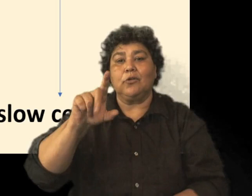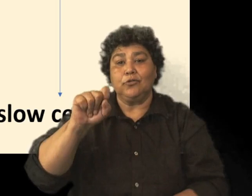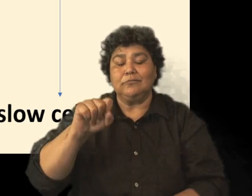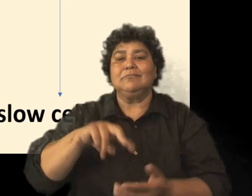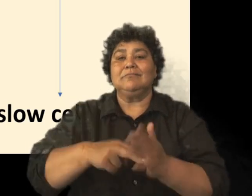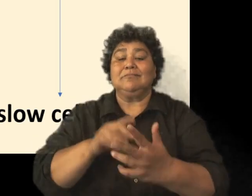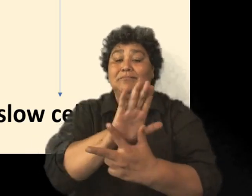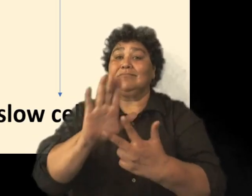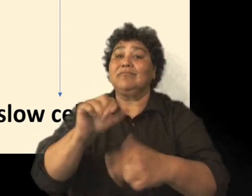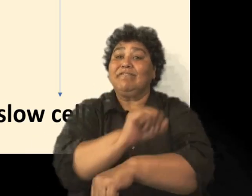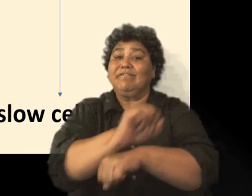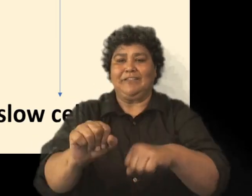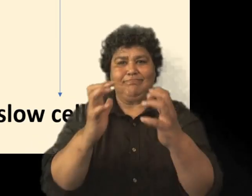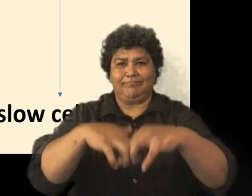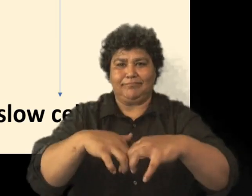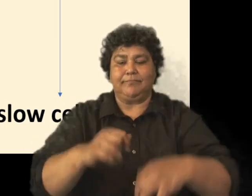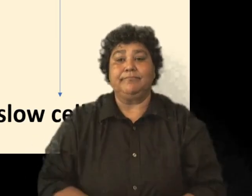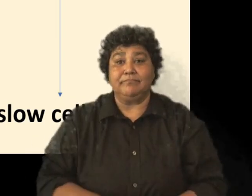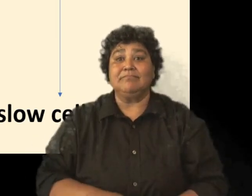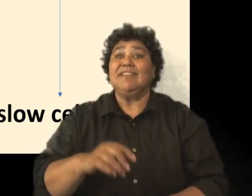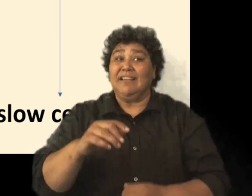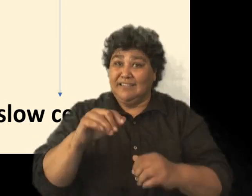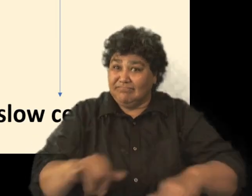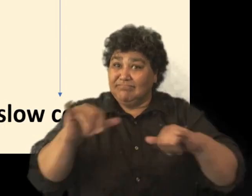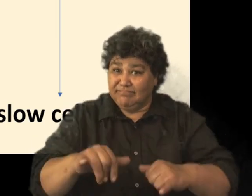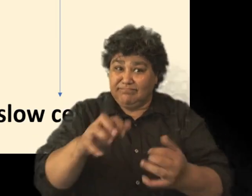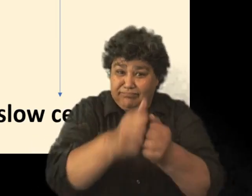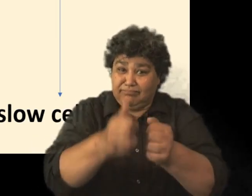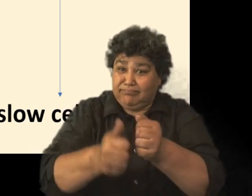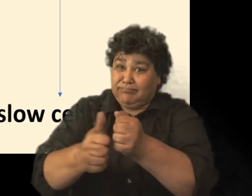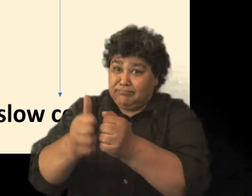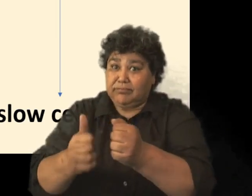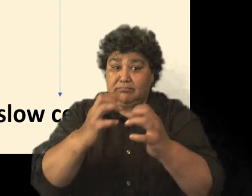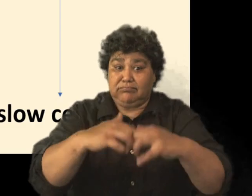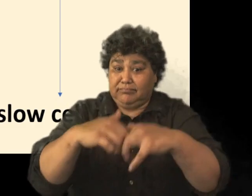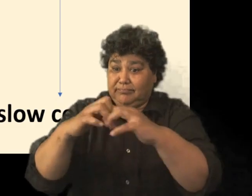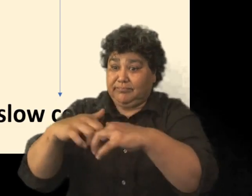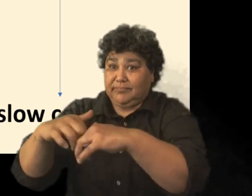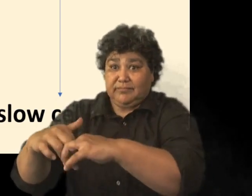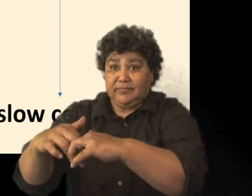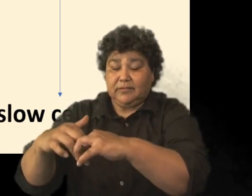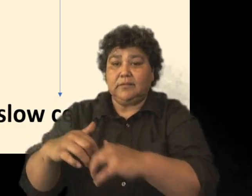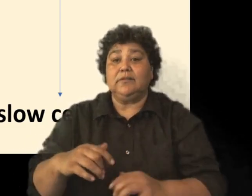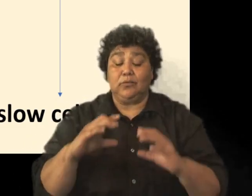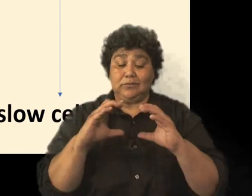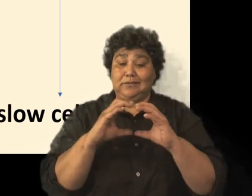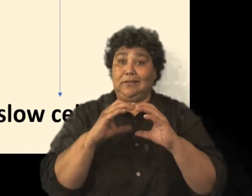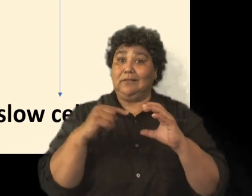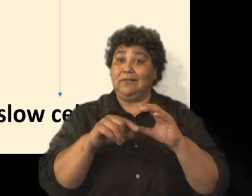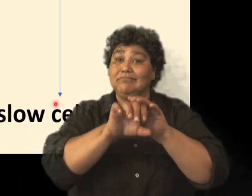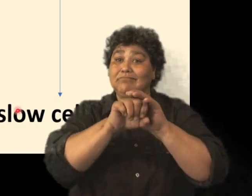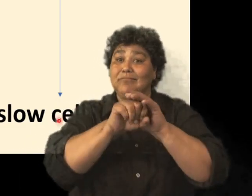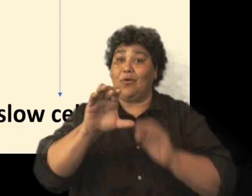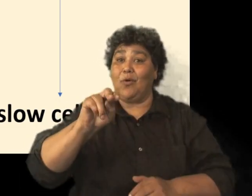lose function. When a critical number of these molecules become dysfunctional, the cone